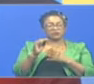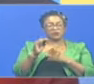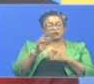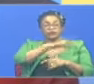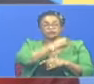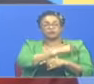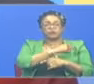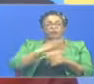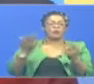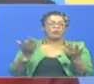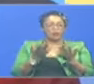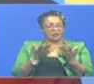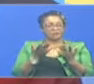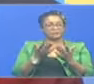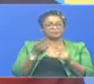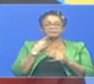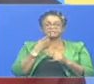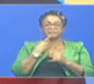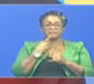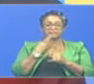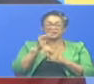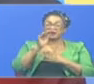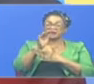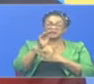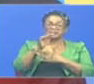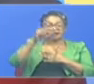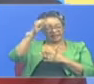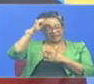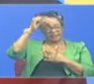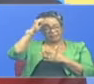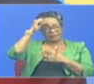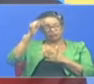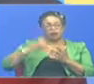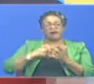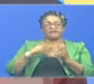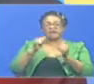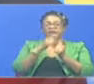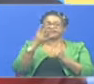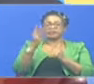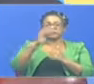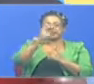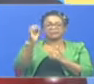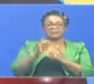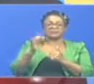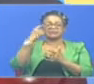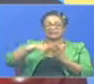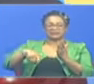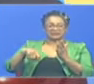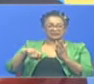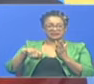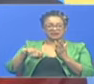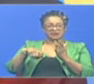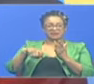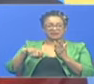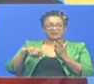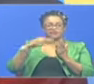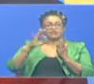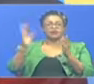they're actually decrying to the government by actually imposing them to a 14% tax for the importation of